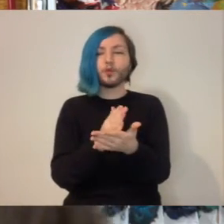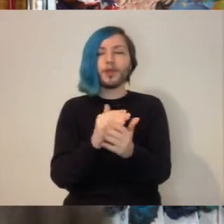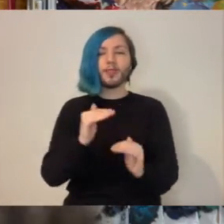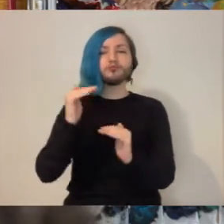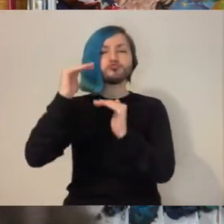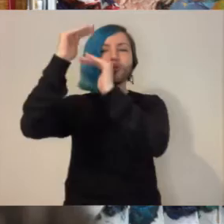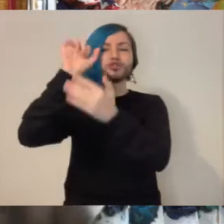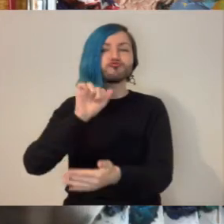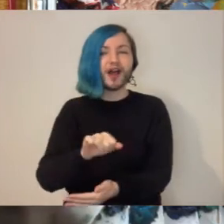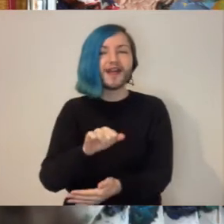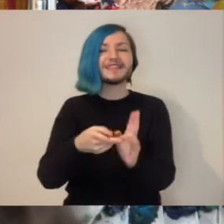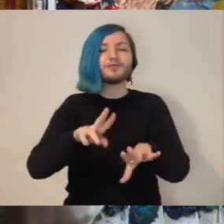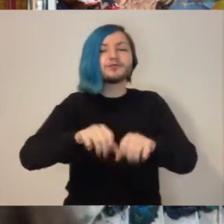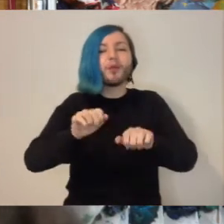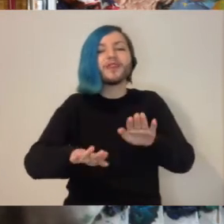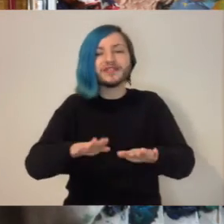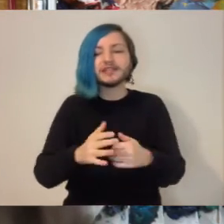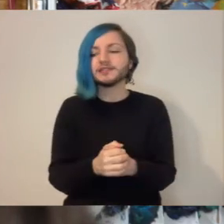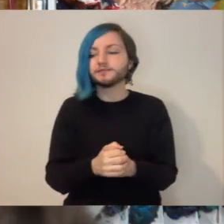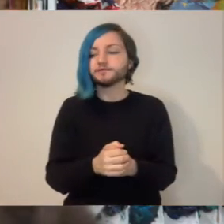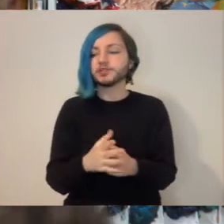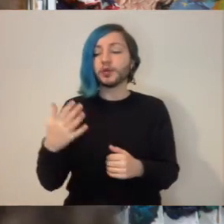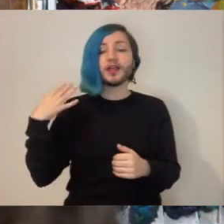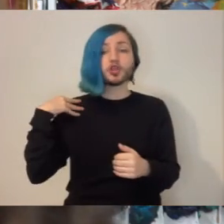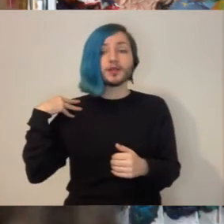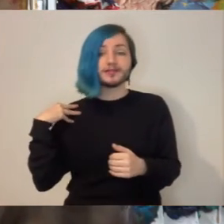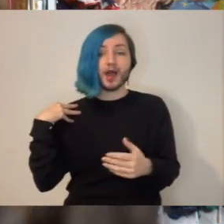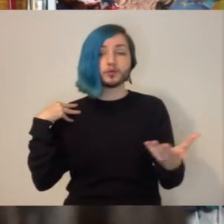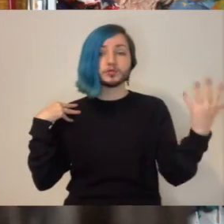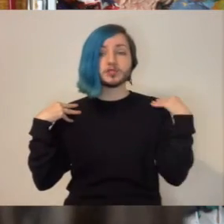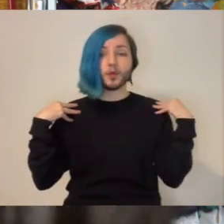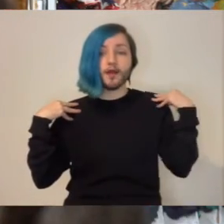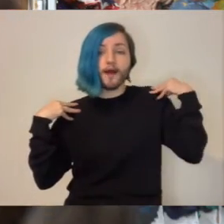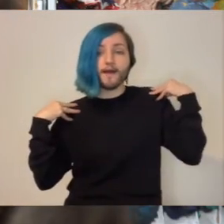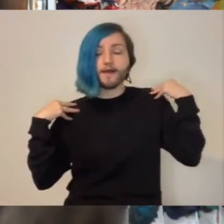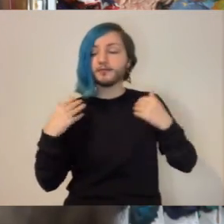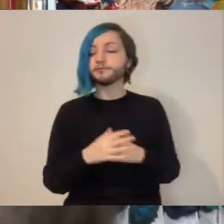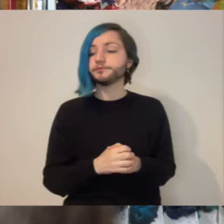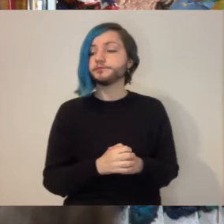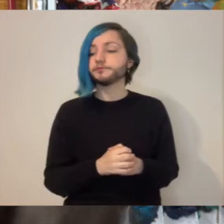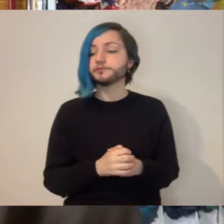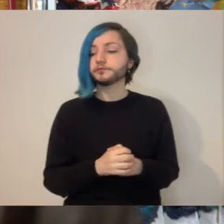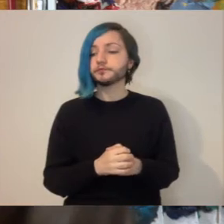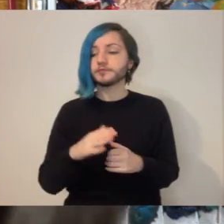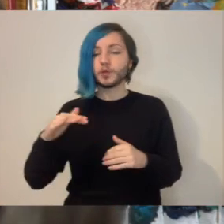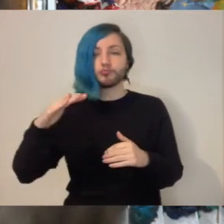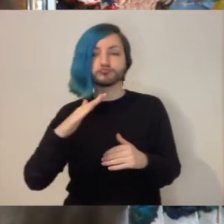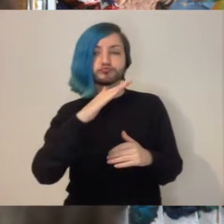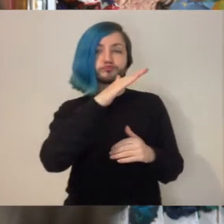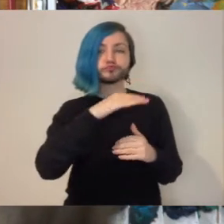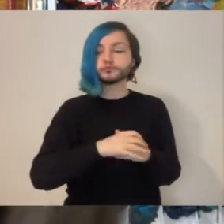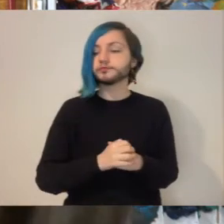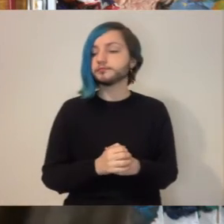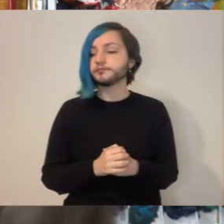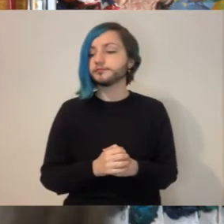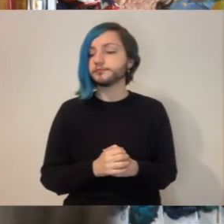everything into proportion when you're starting at the foot. Now, you see I've done that shoulder going down there, and I know this one's slightly higher, so I'll bring this